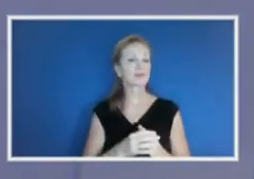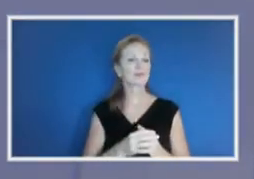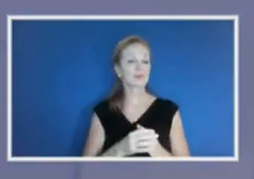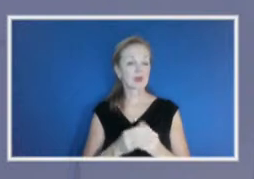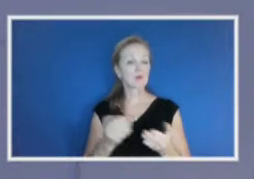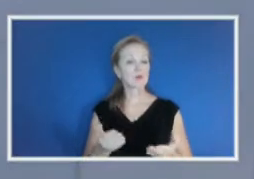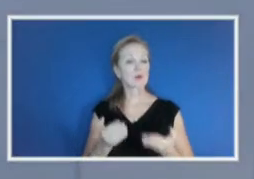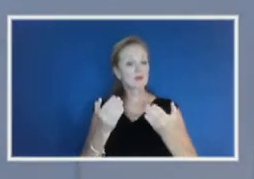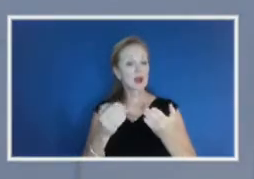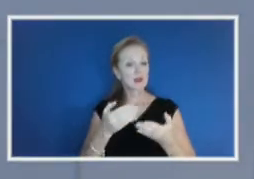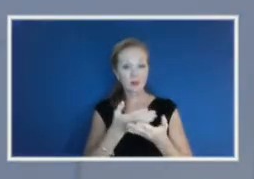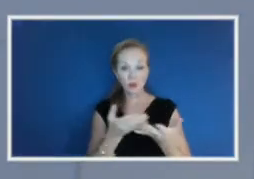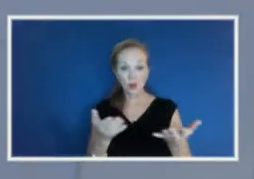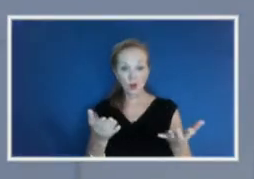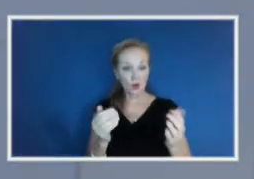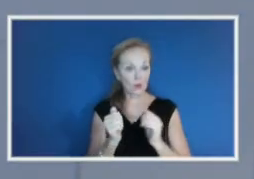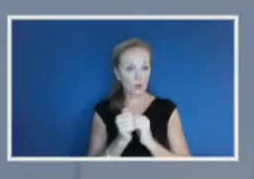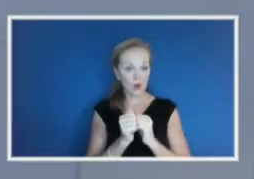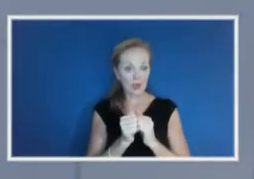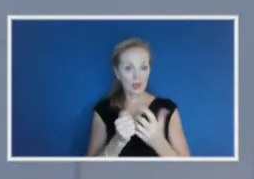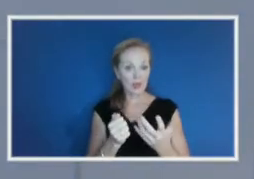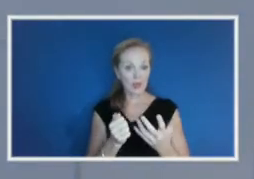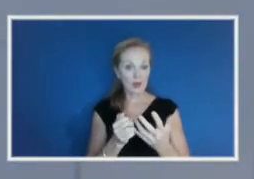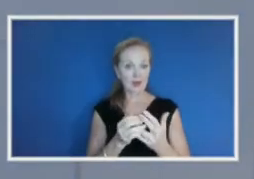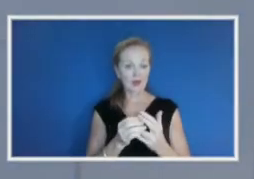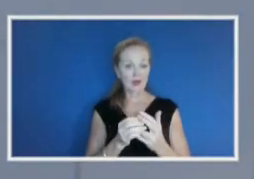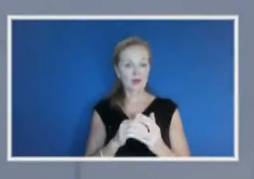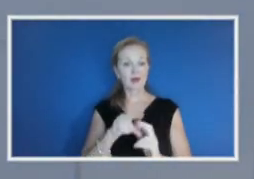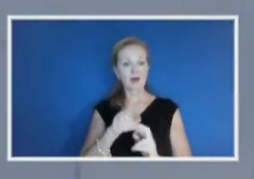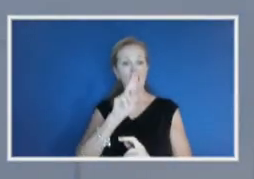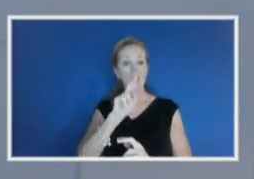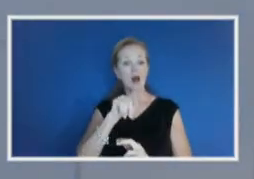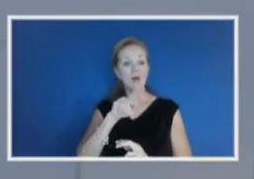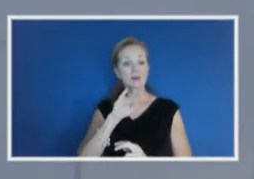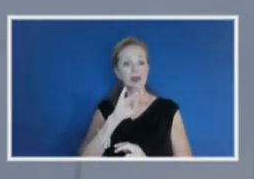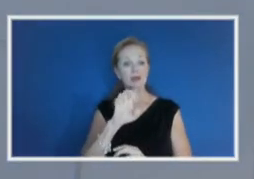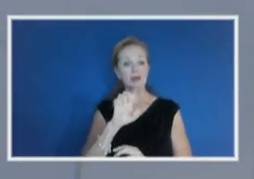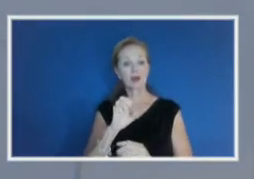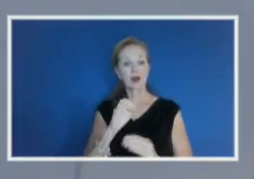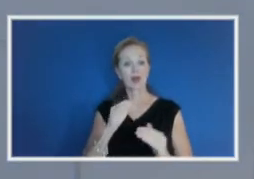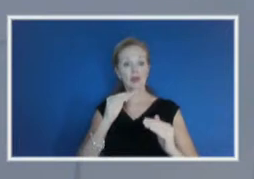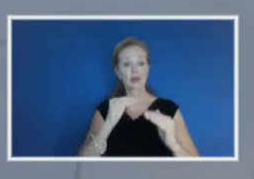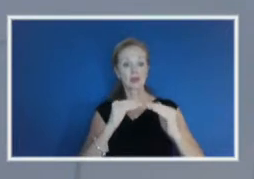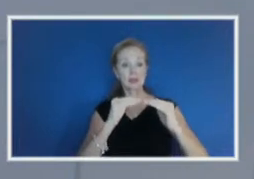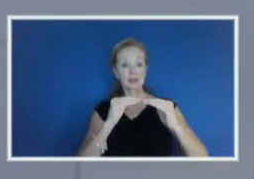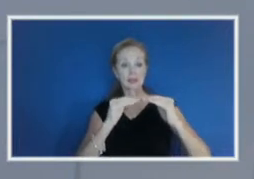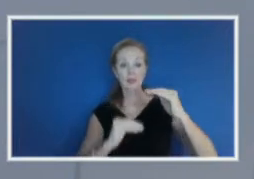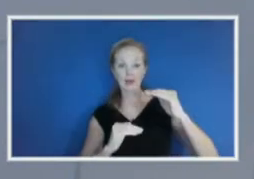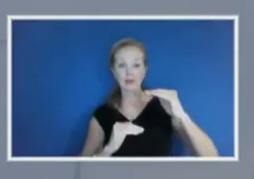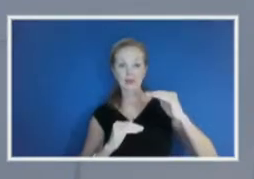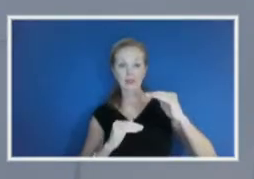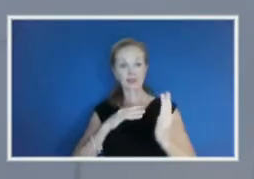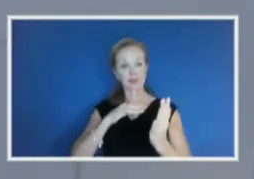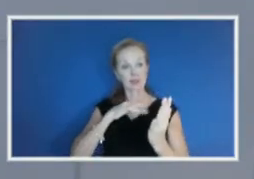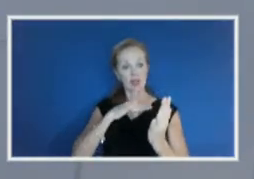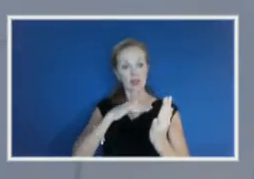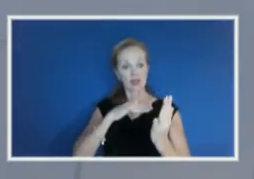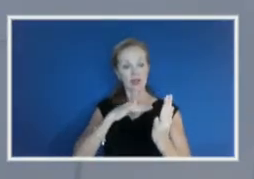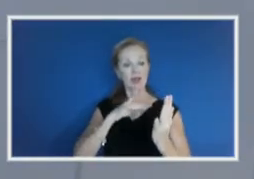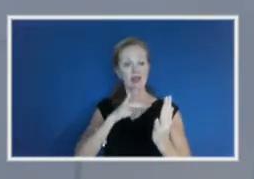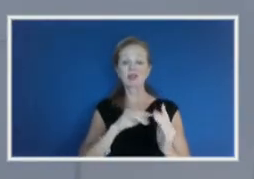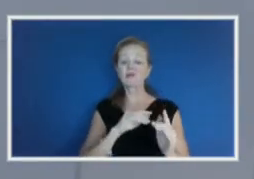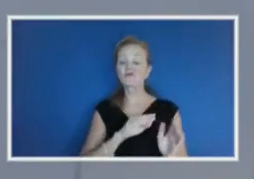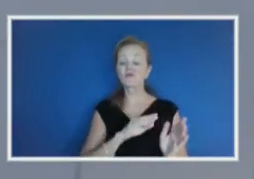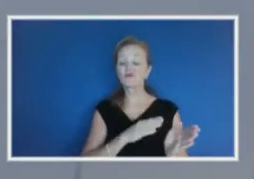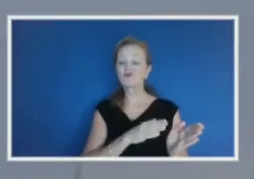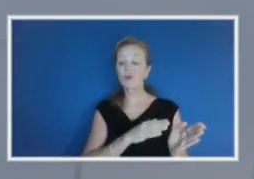provide you with an update on the disparity study. It did go to committee a